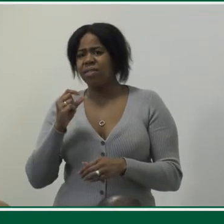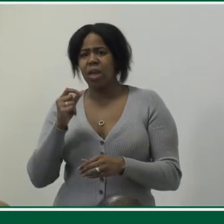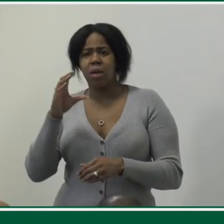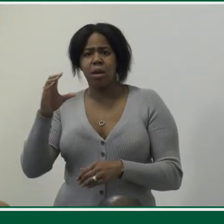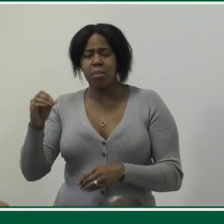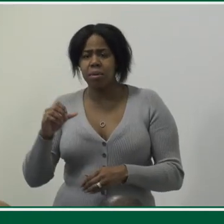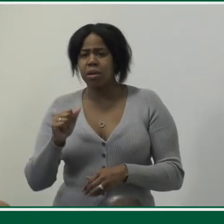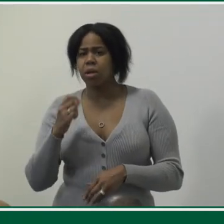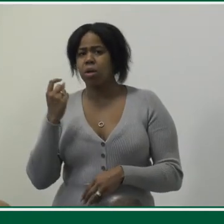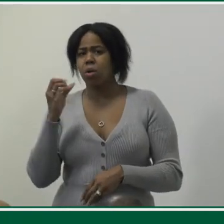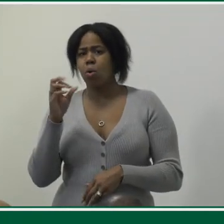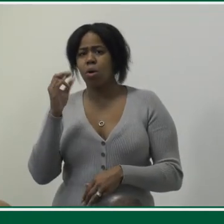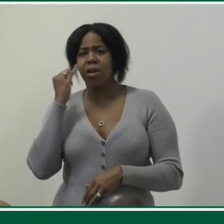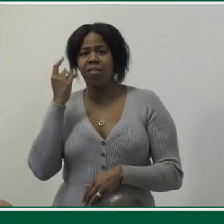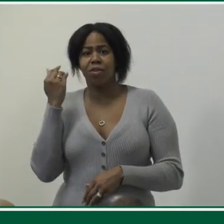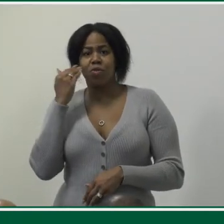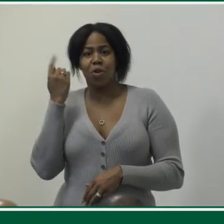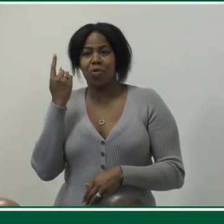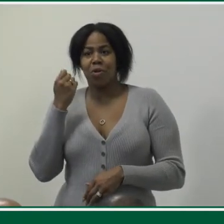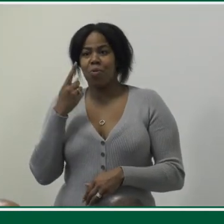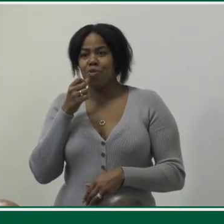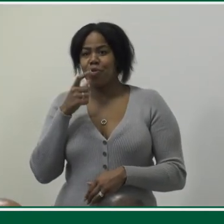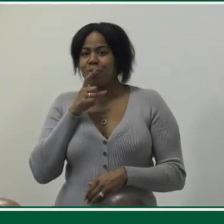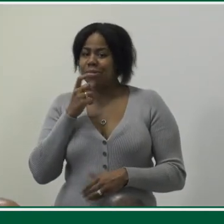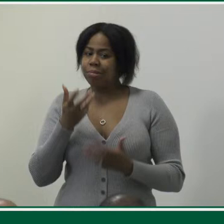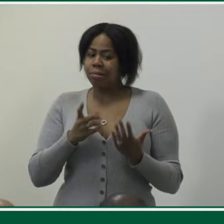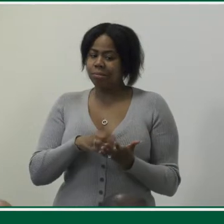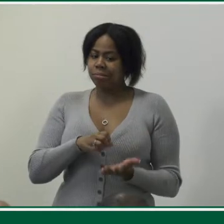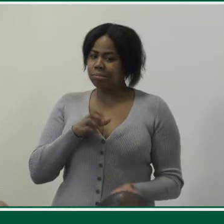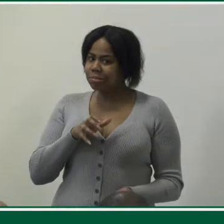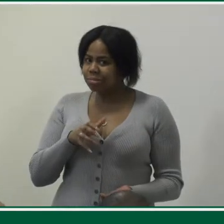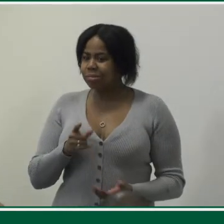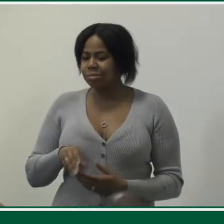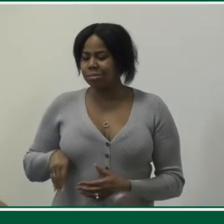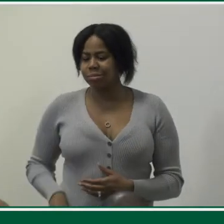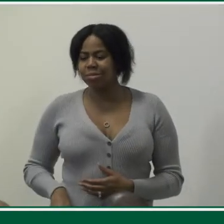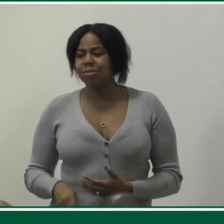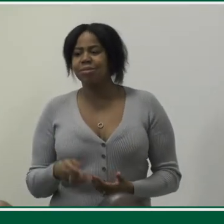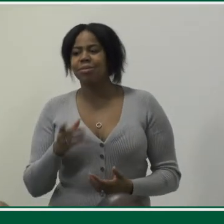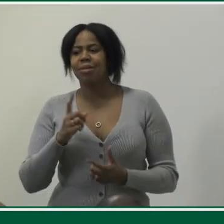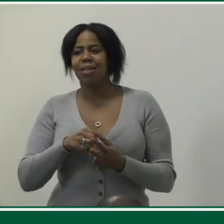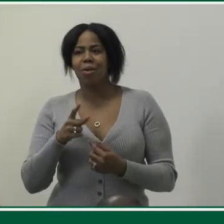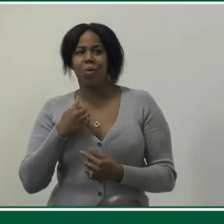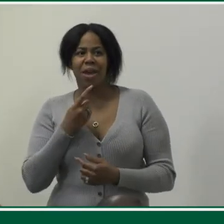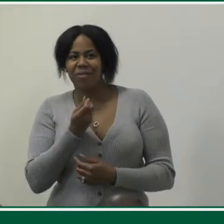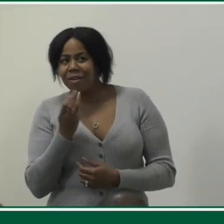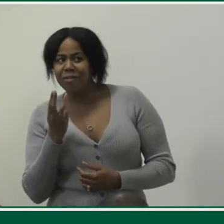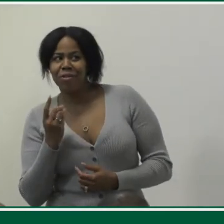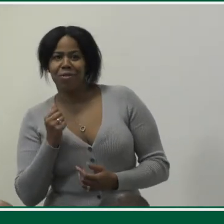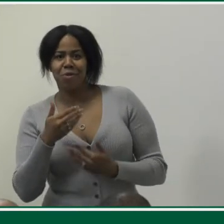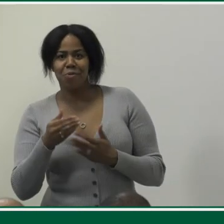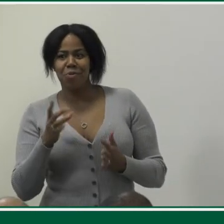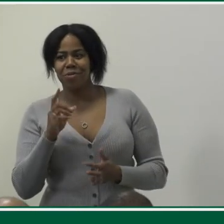got deeper pockets than most, you know, we've got a few rooms that could use a